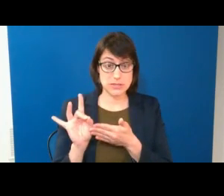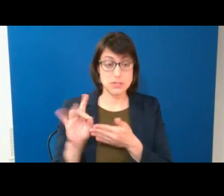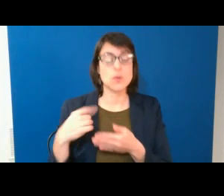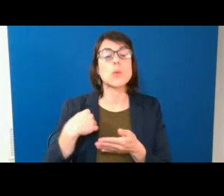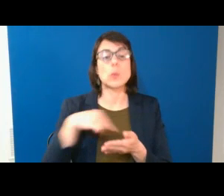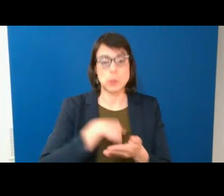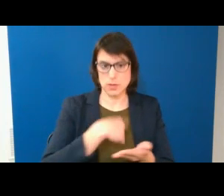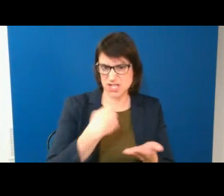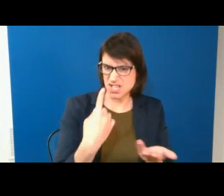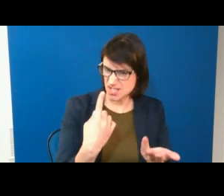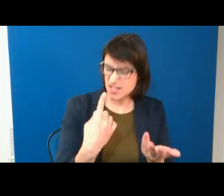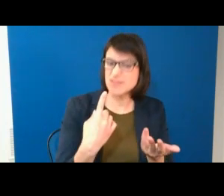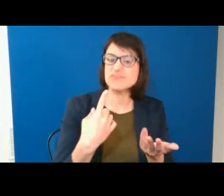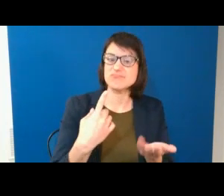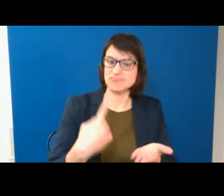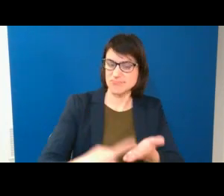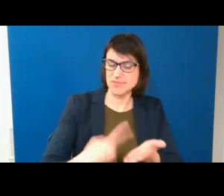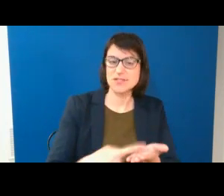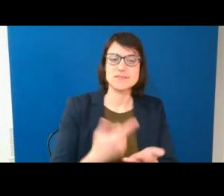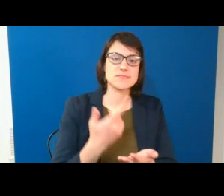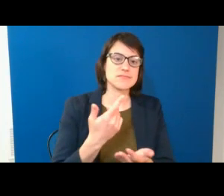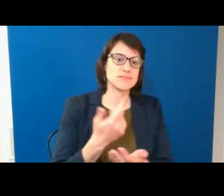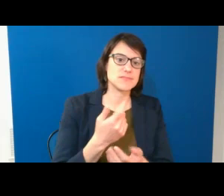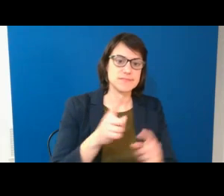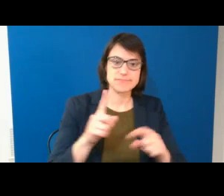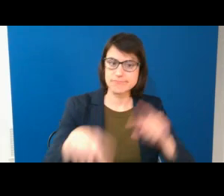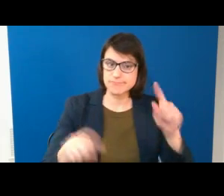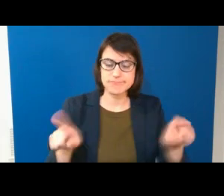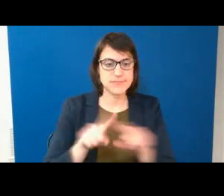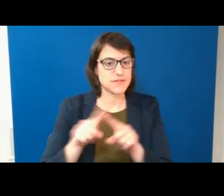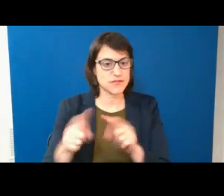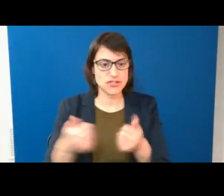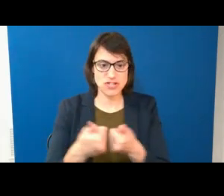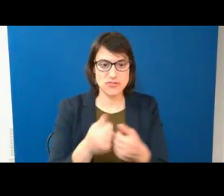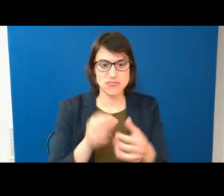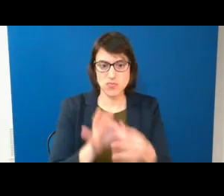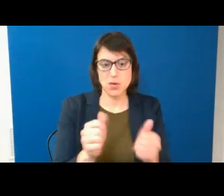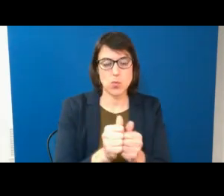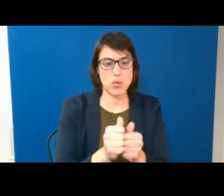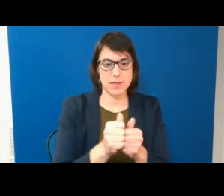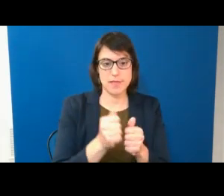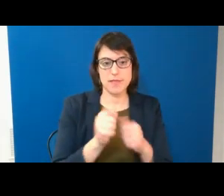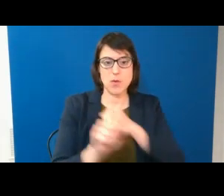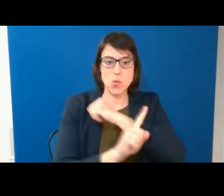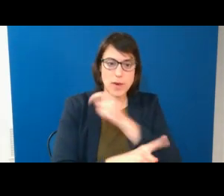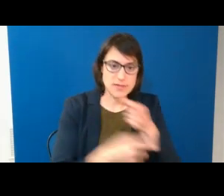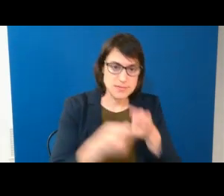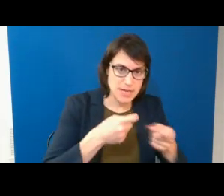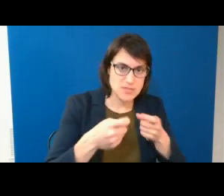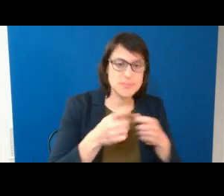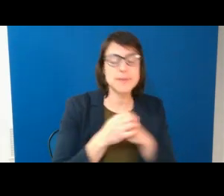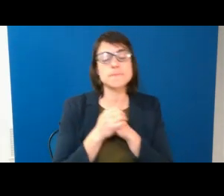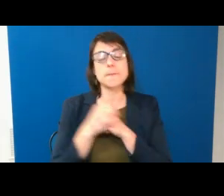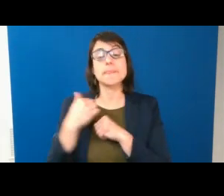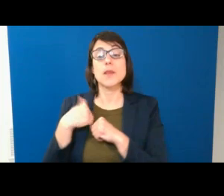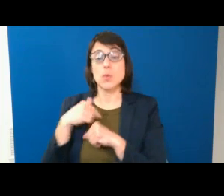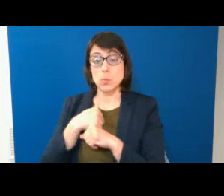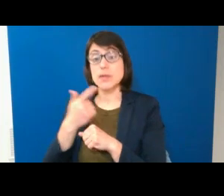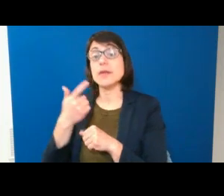various challenges of waste management, transboundary governance, and cooperation. We did receive training by the National Conflict and Resolution Center